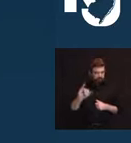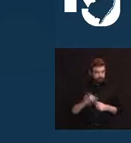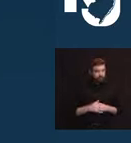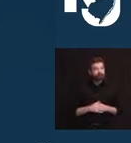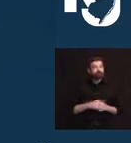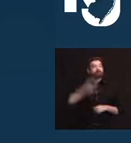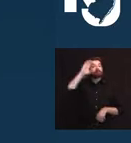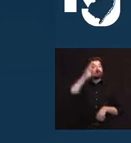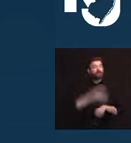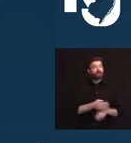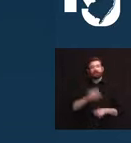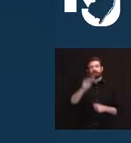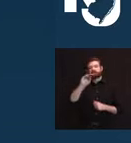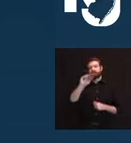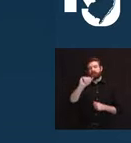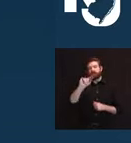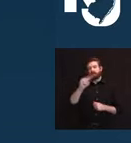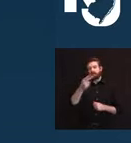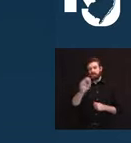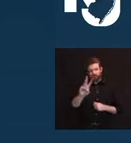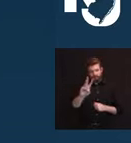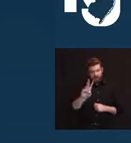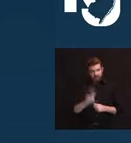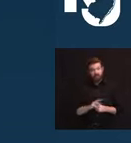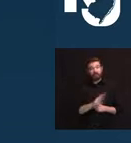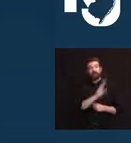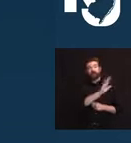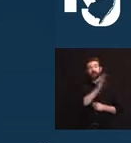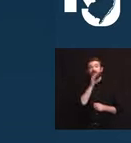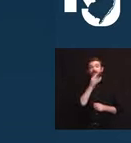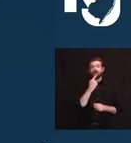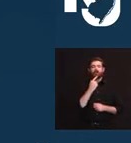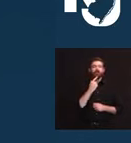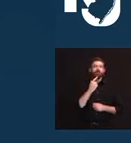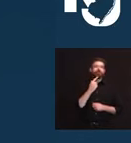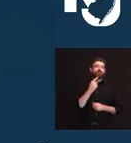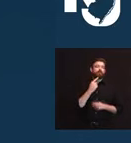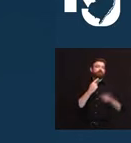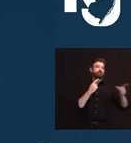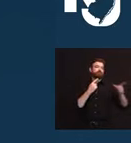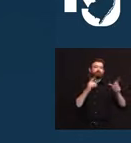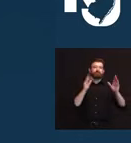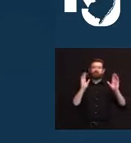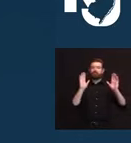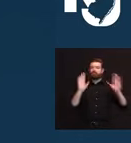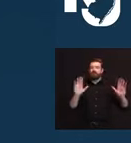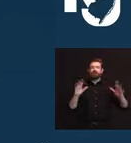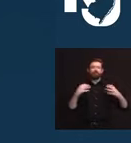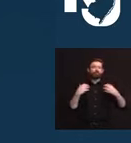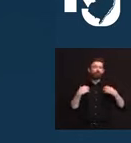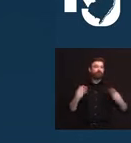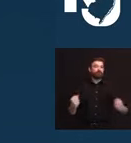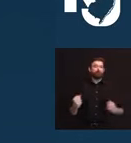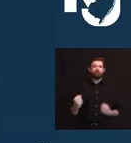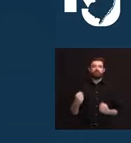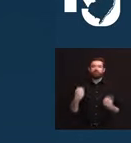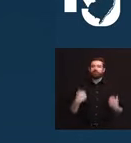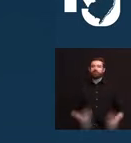son, and I quote her, as one of a kind, a true hero with a brave heart of gold that died doing what he